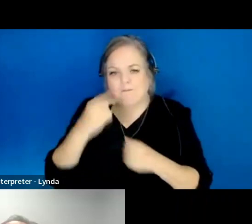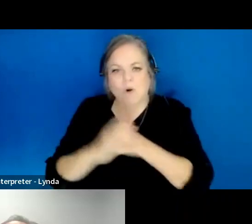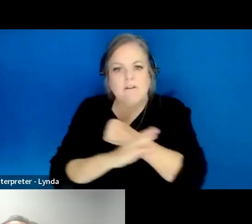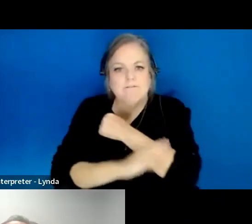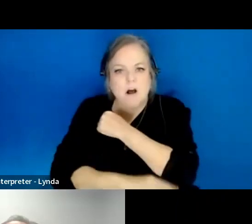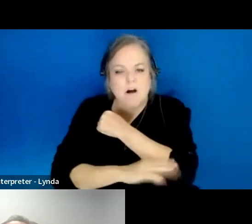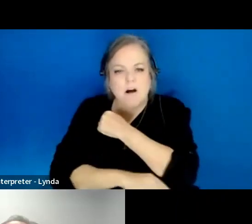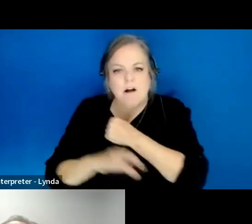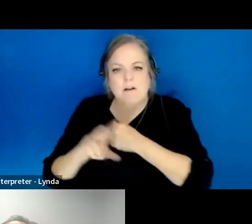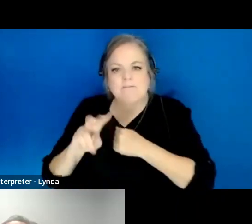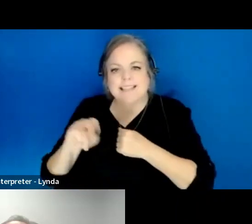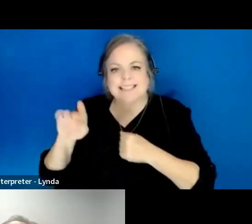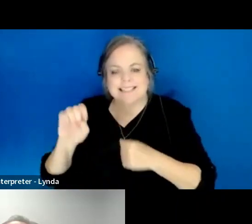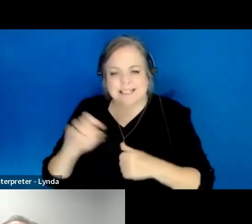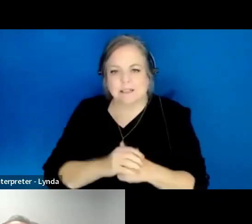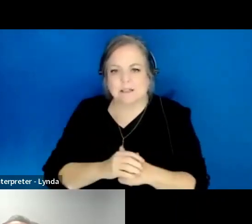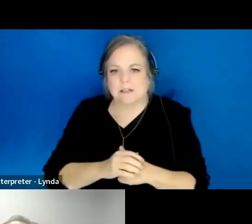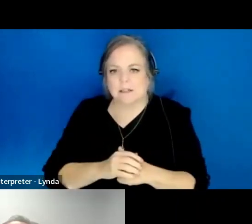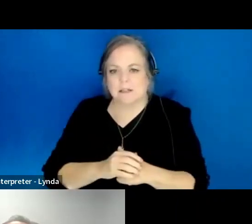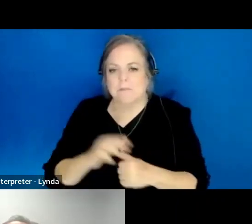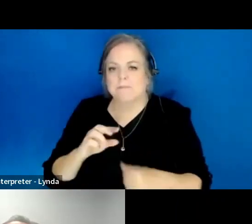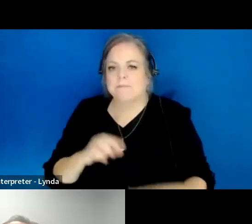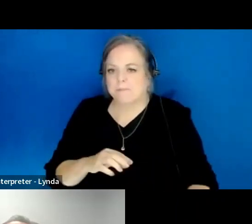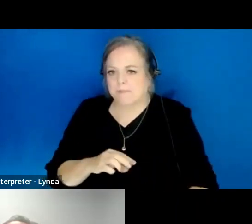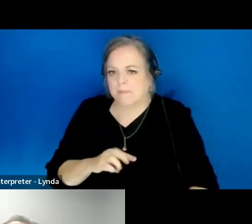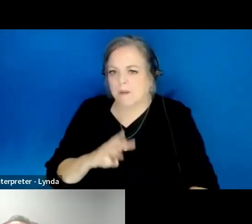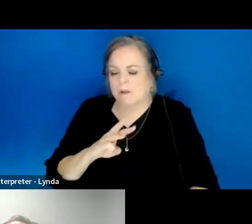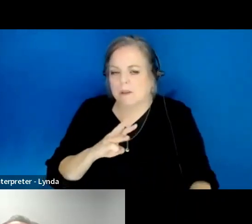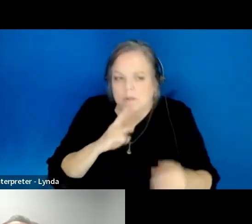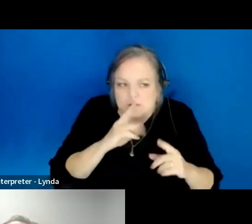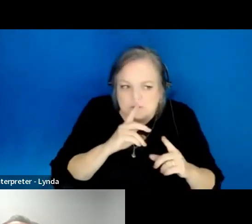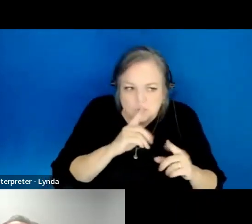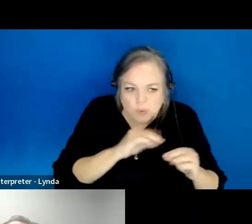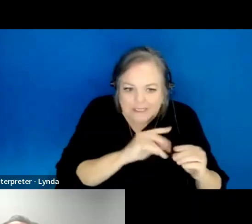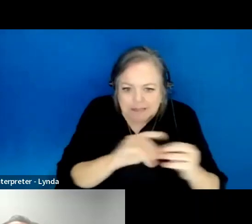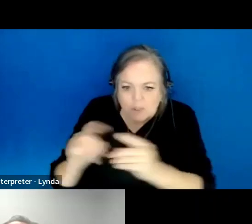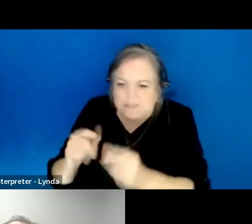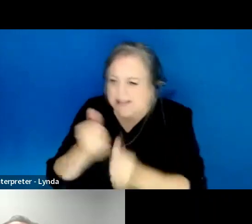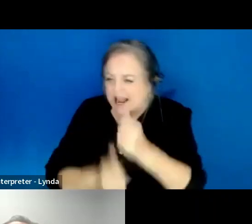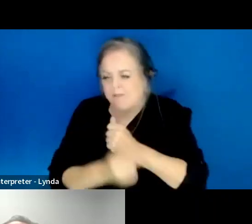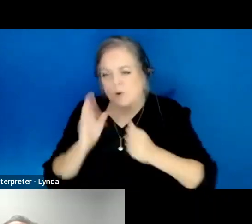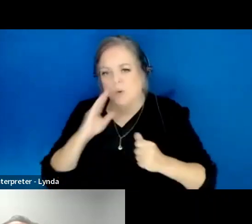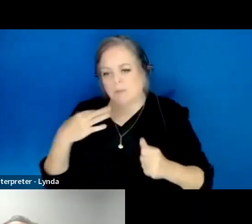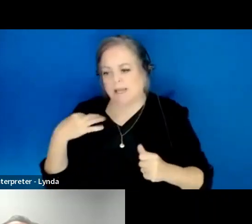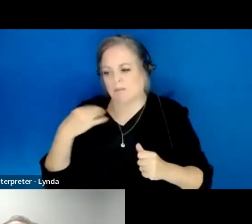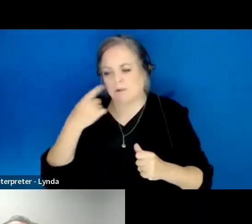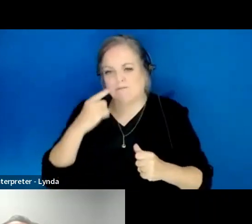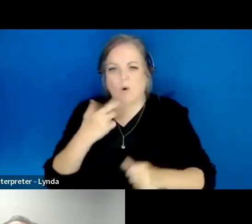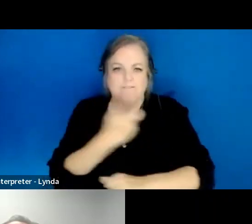vaccine. I will say whispers in the street is that everyone will be eligible for a